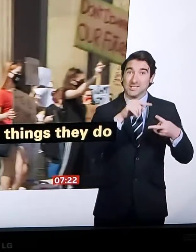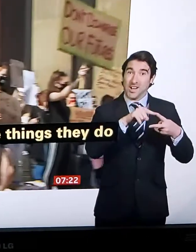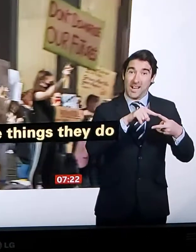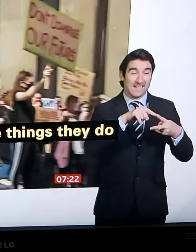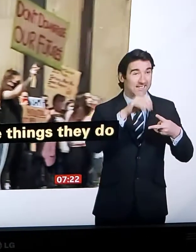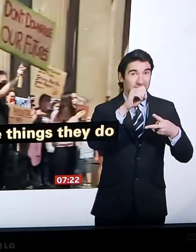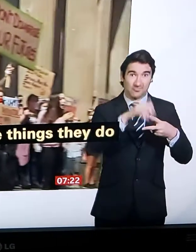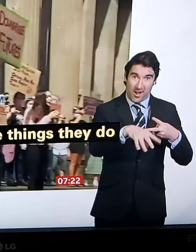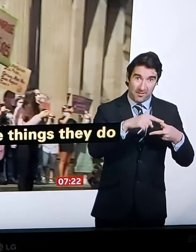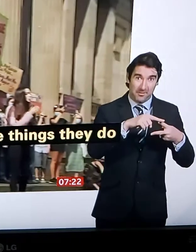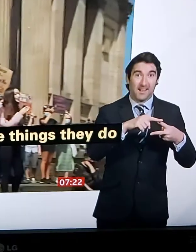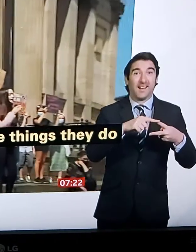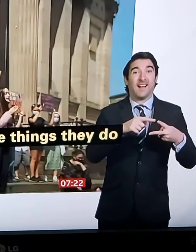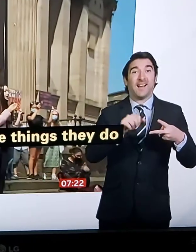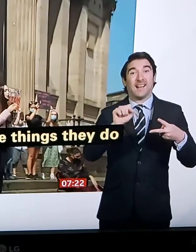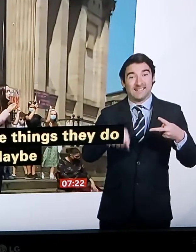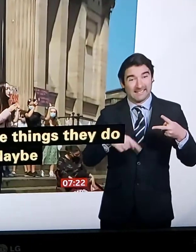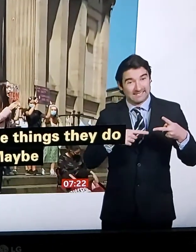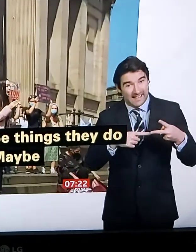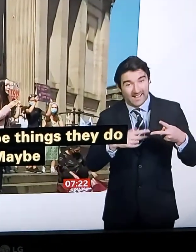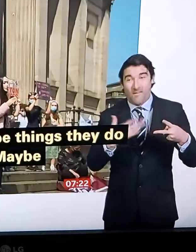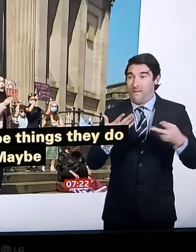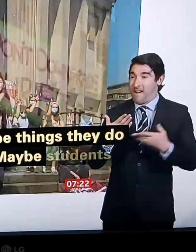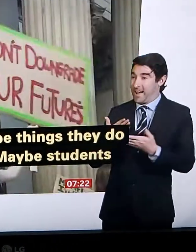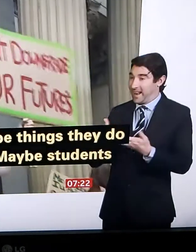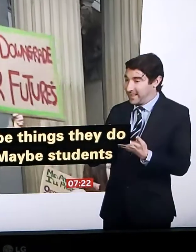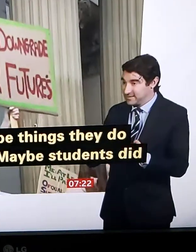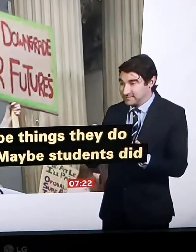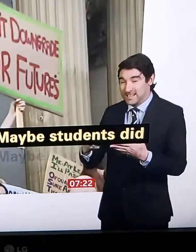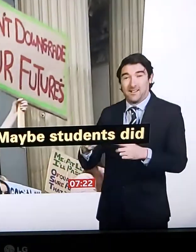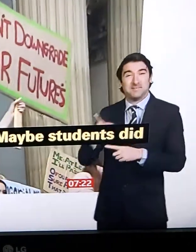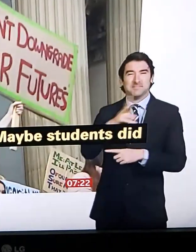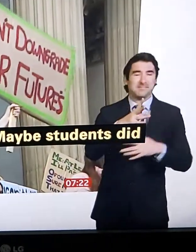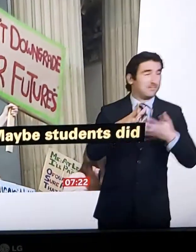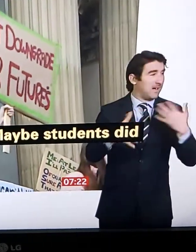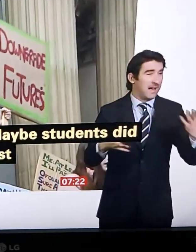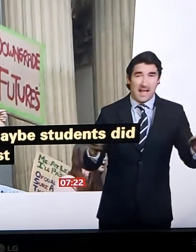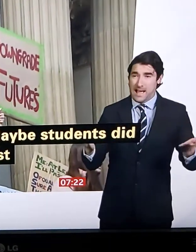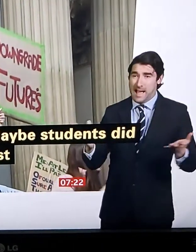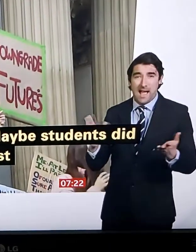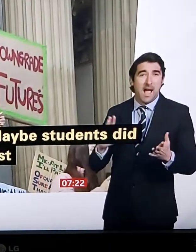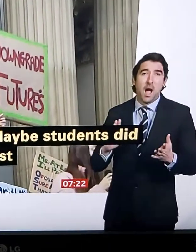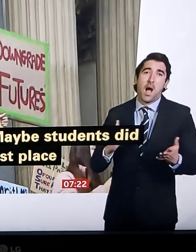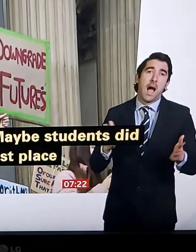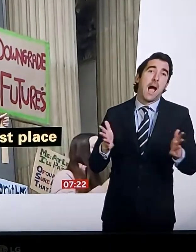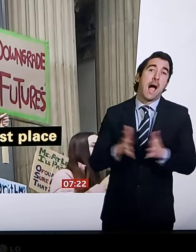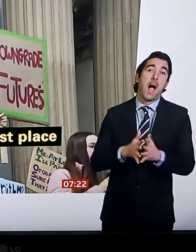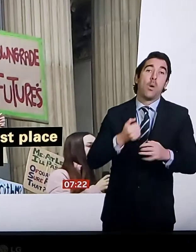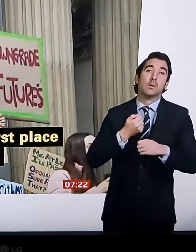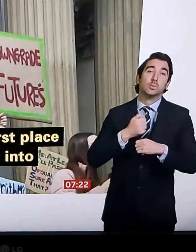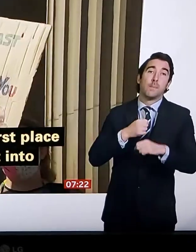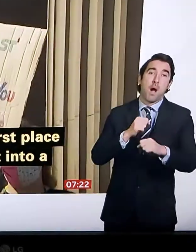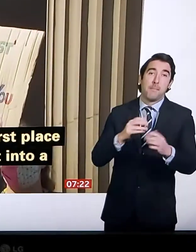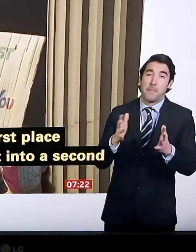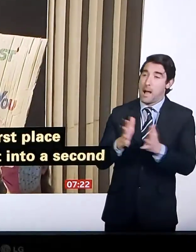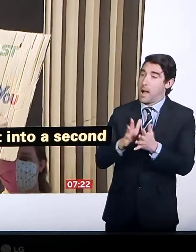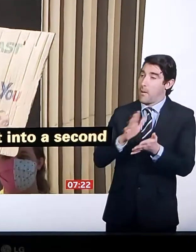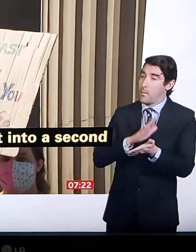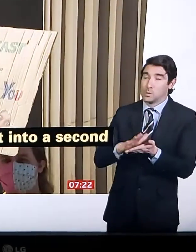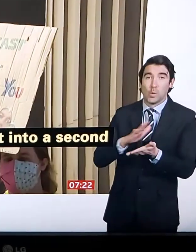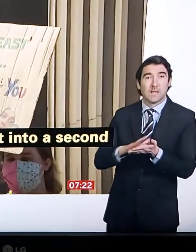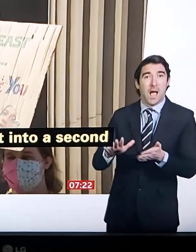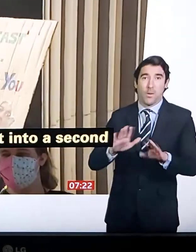now going to be saying, well, I've got the grades I could have got into the first place. And even though we recognise the Secretary of State has lifted the cap, there are